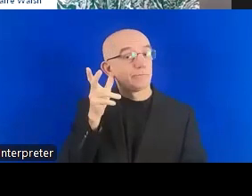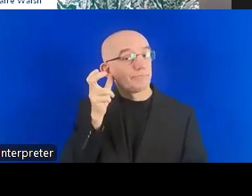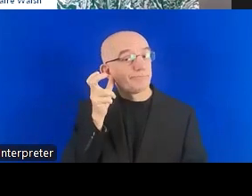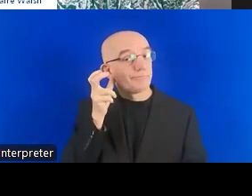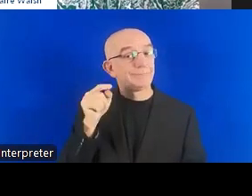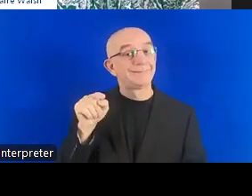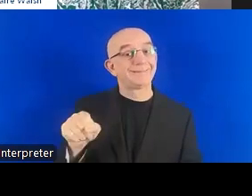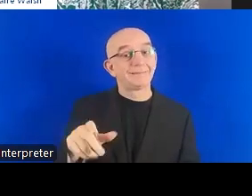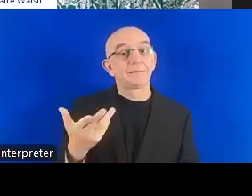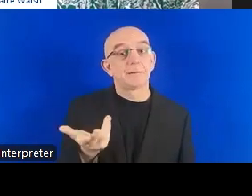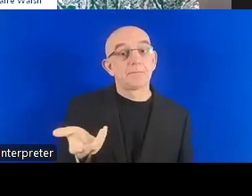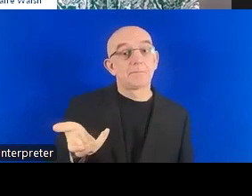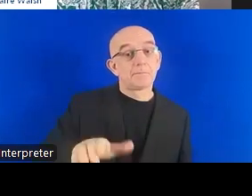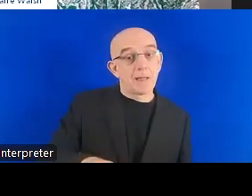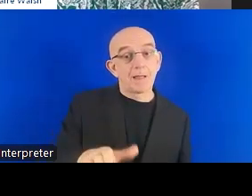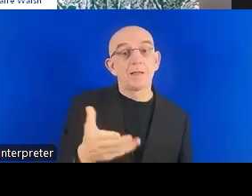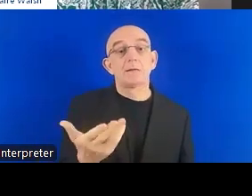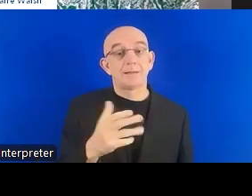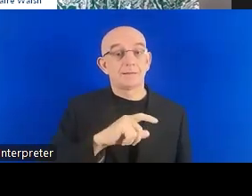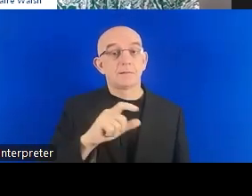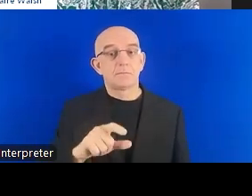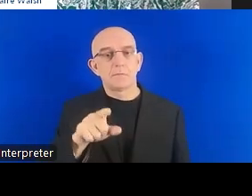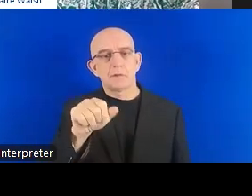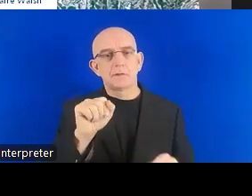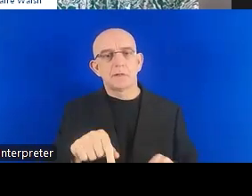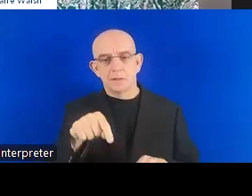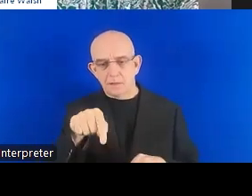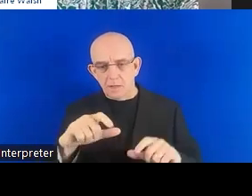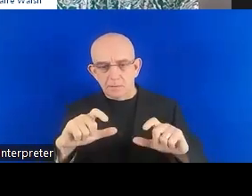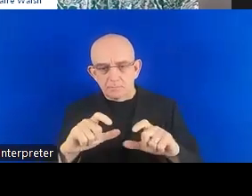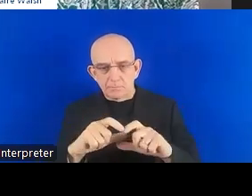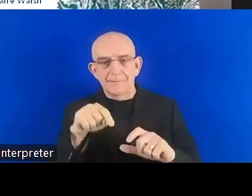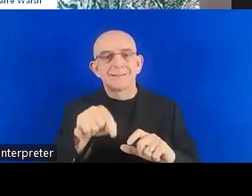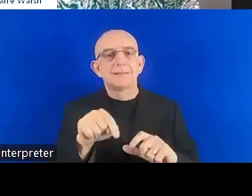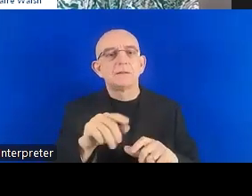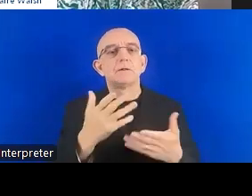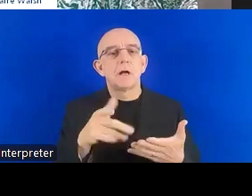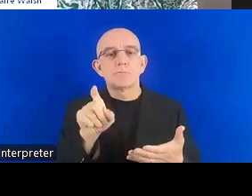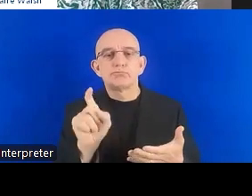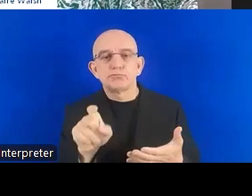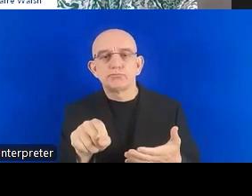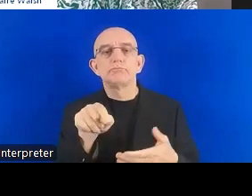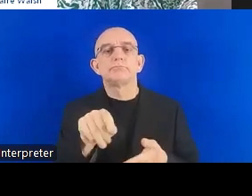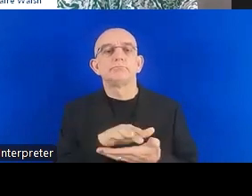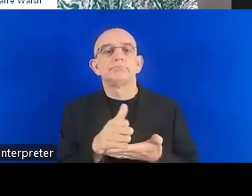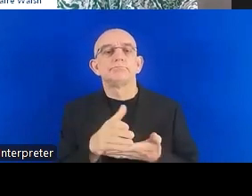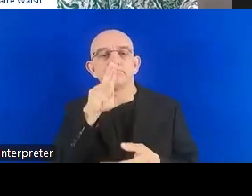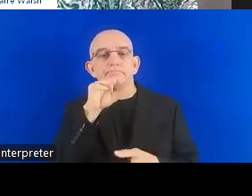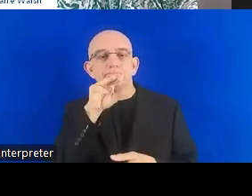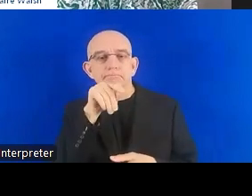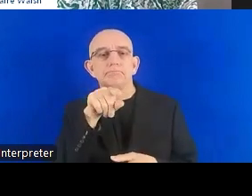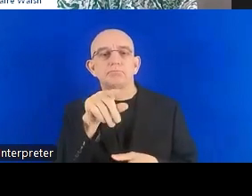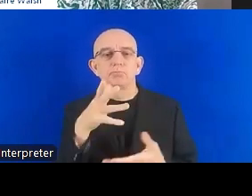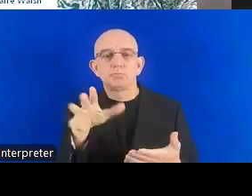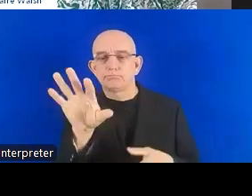the interpreted language only, click Mute Original Audio. Closed captions are also available